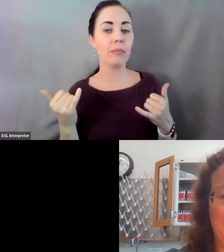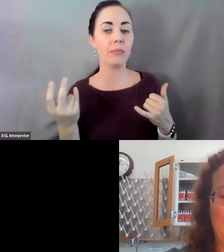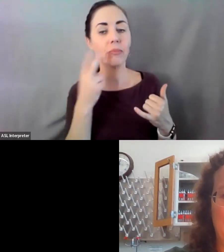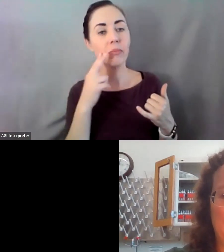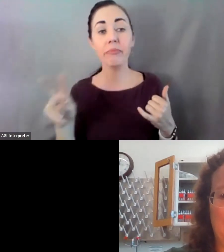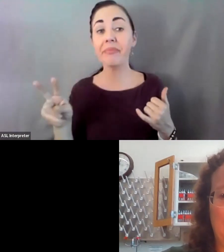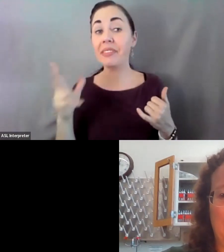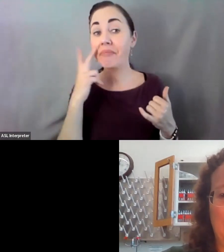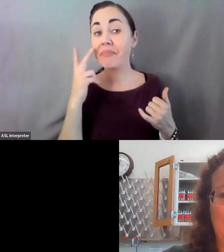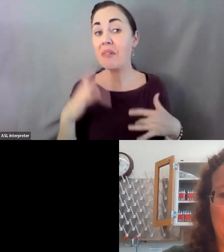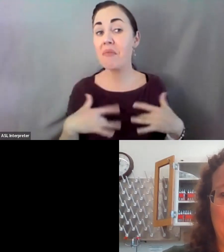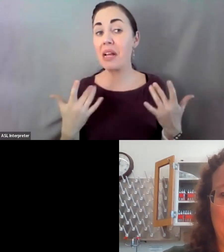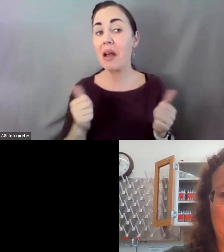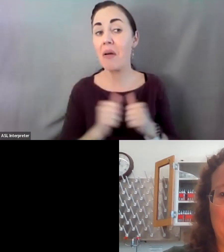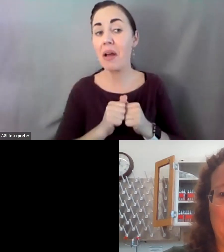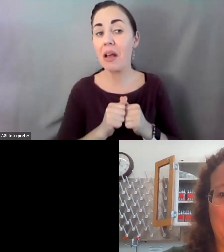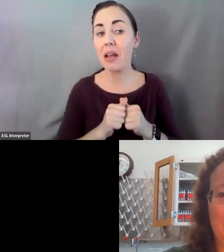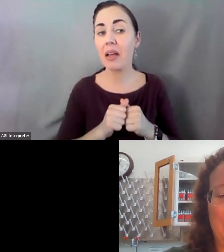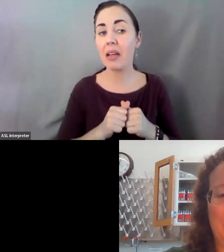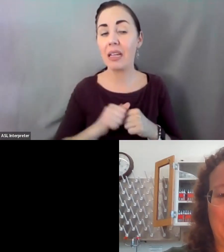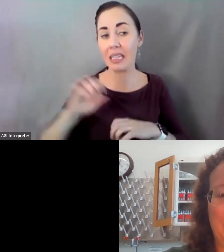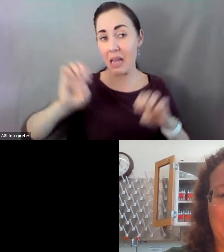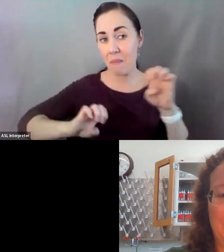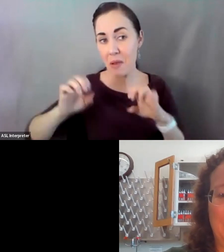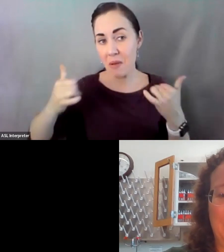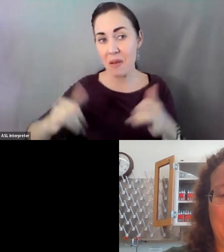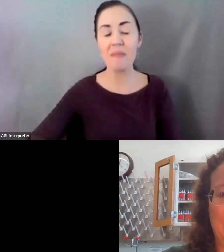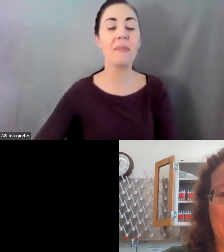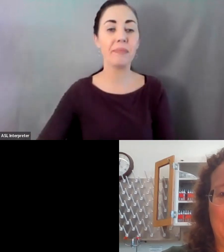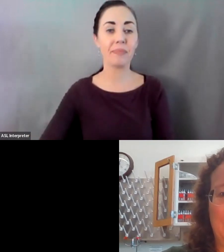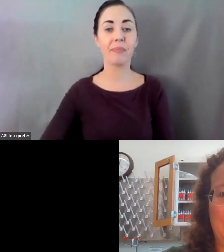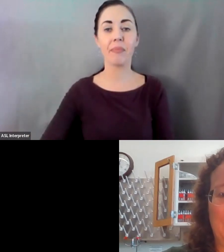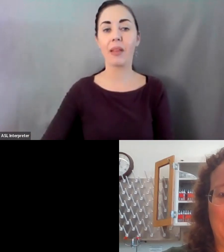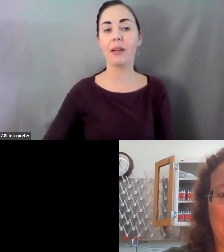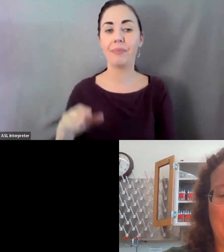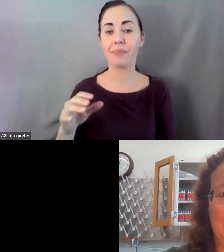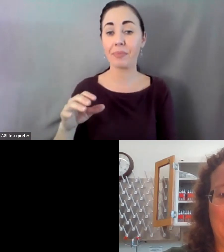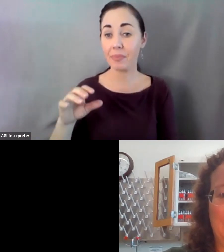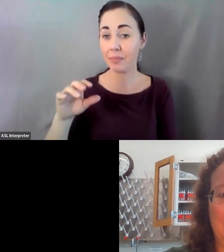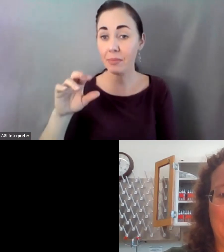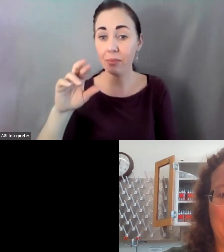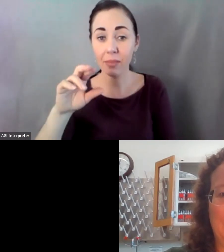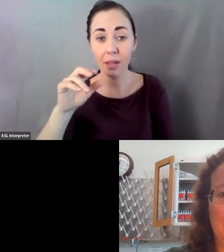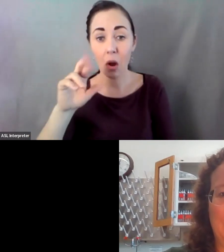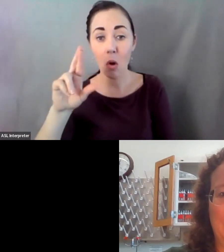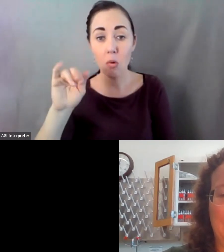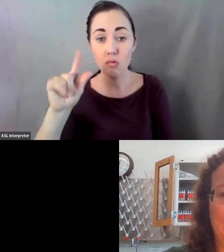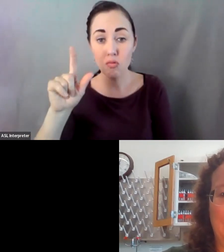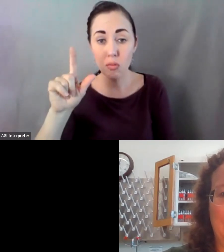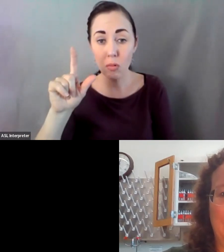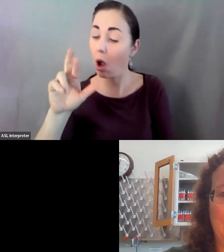and see what's happening with our experiment right now. Miss Riley, do you have yours running where you can show us what you've